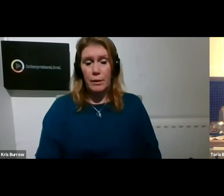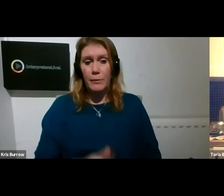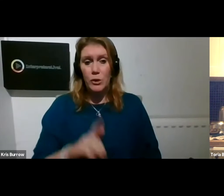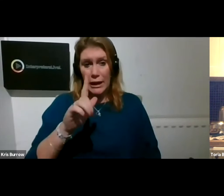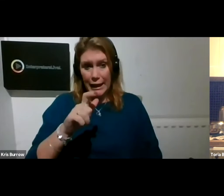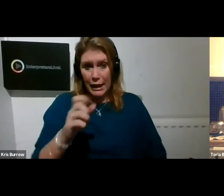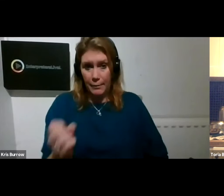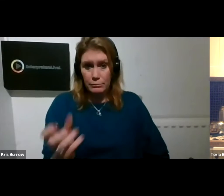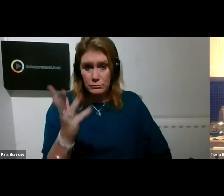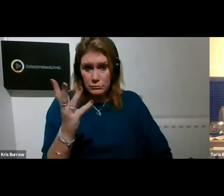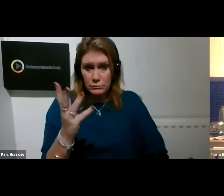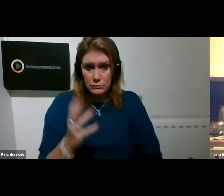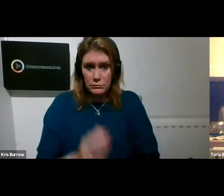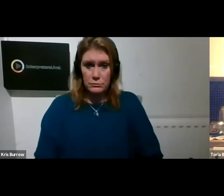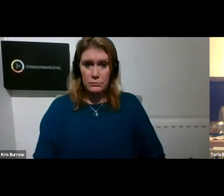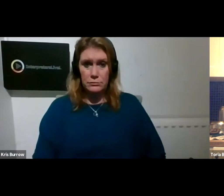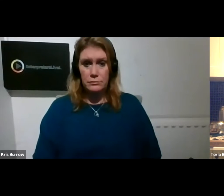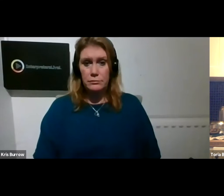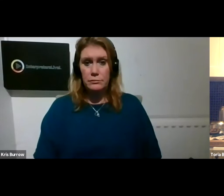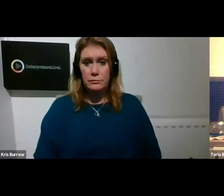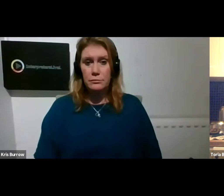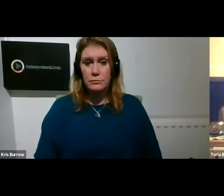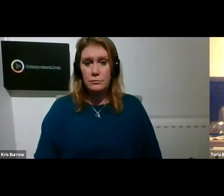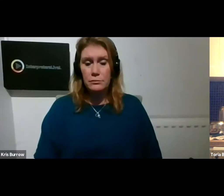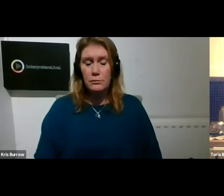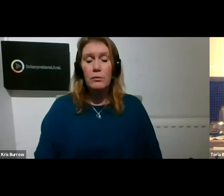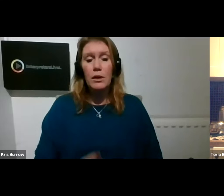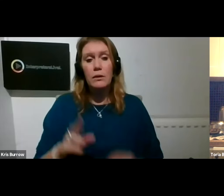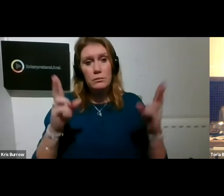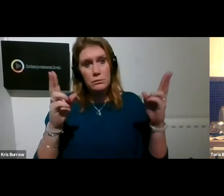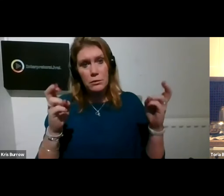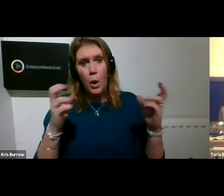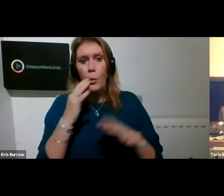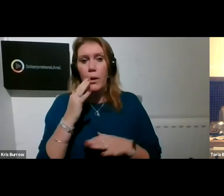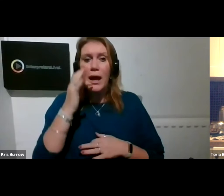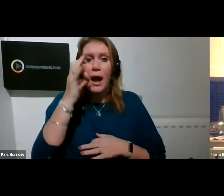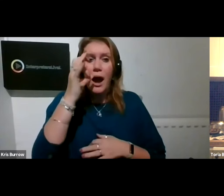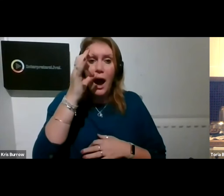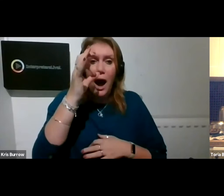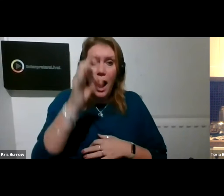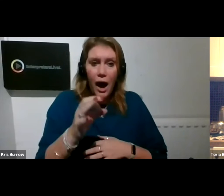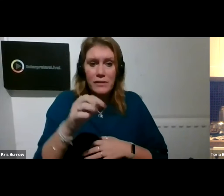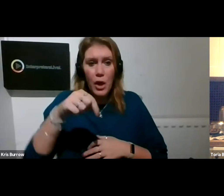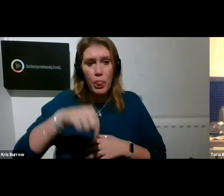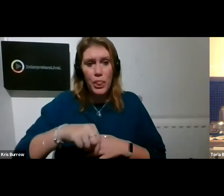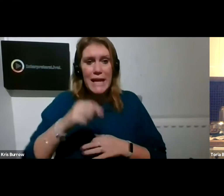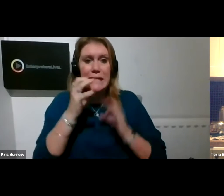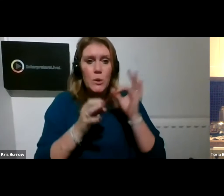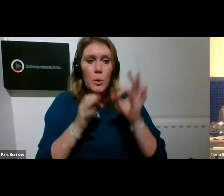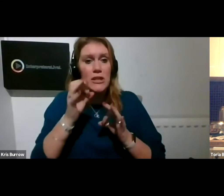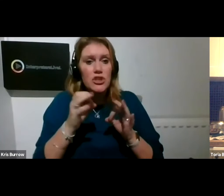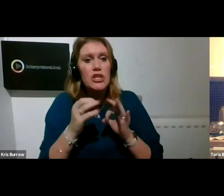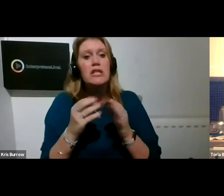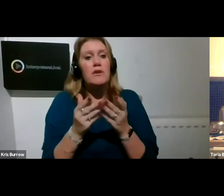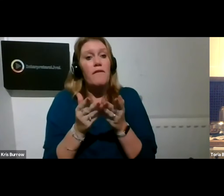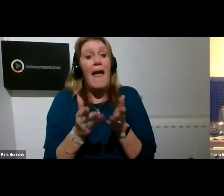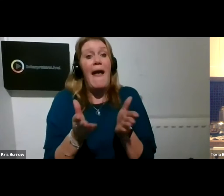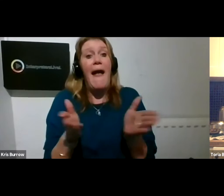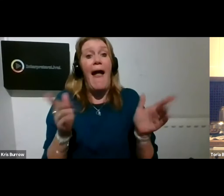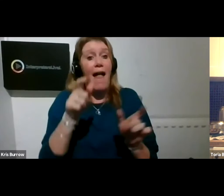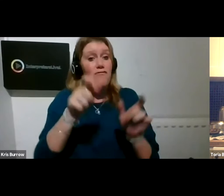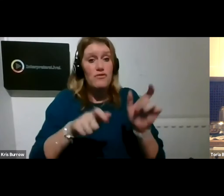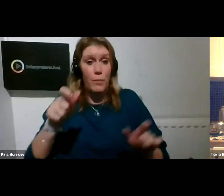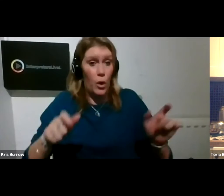again. Yes, so we ask these questions of everybody, as Toria has just said, include some difficult subjects in